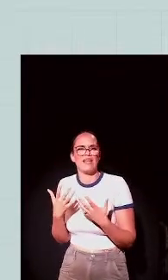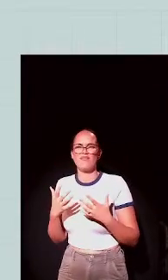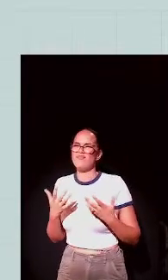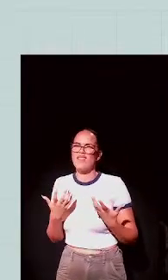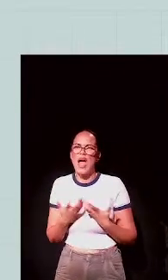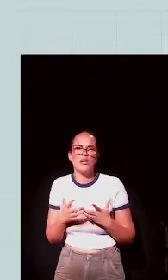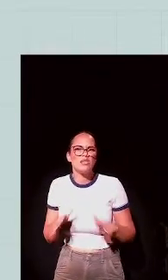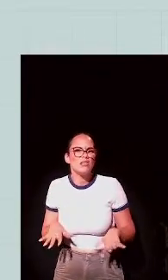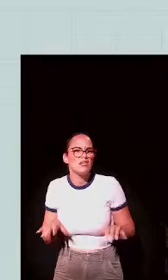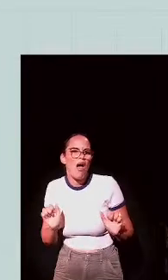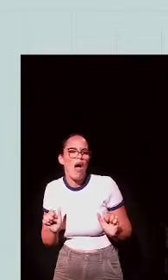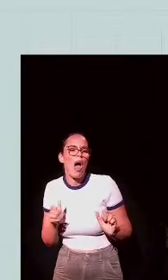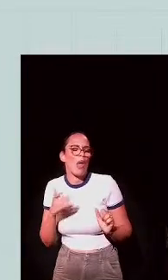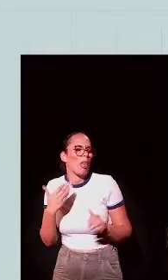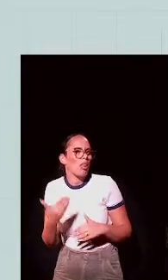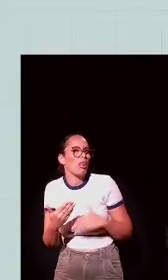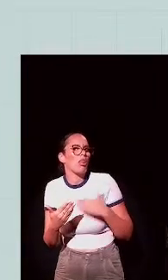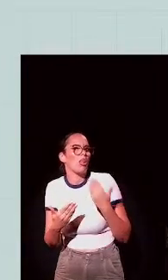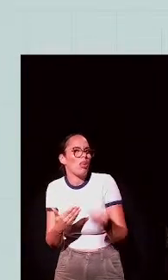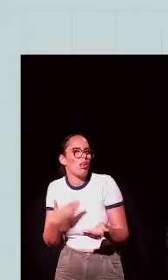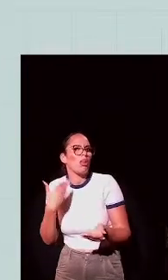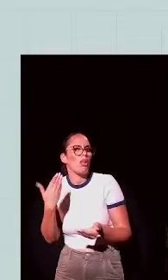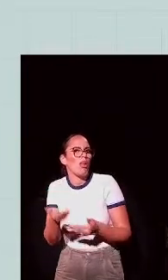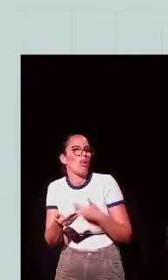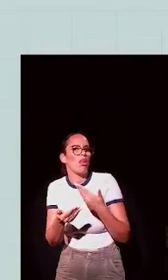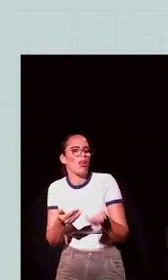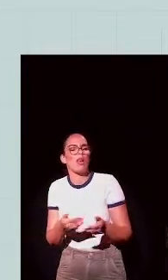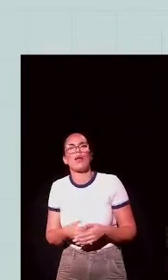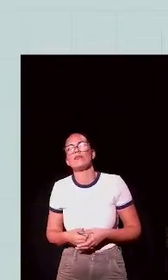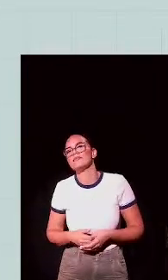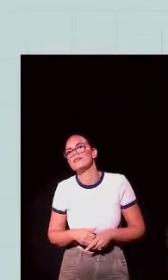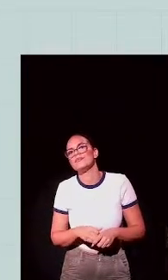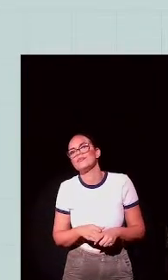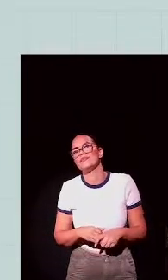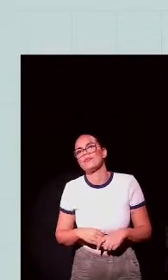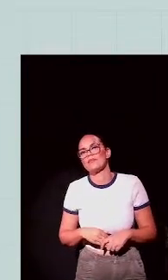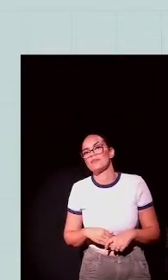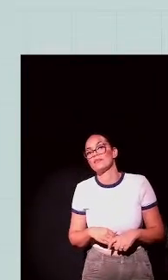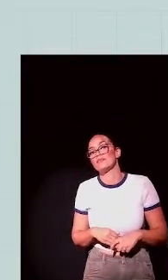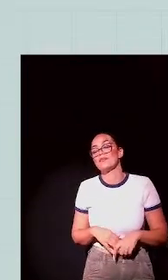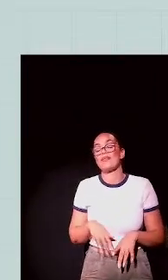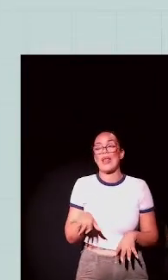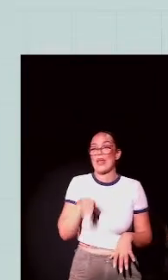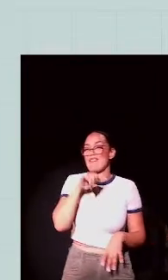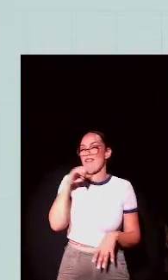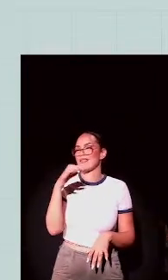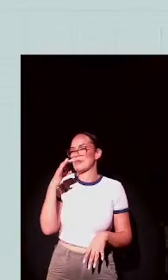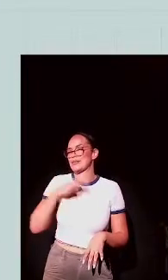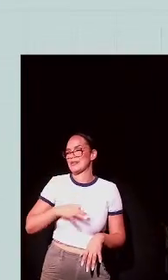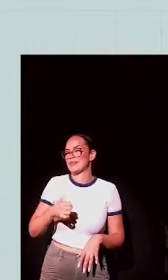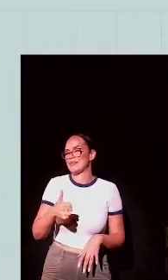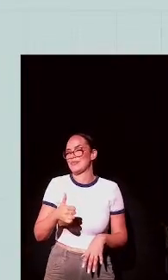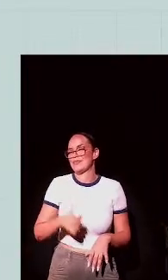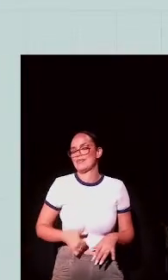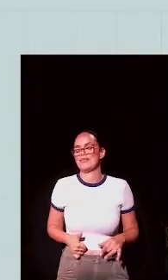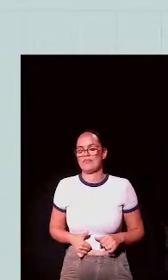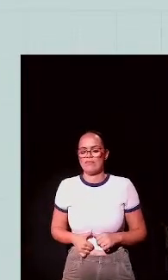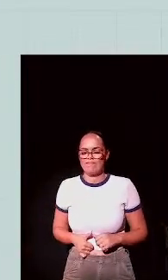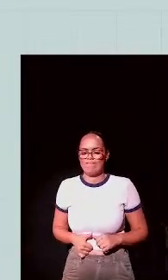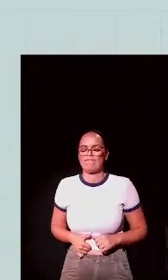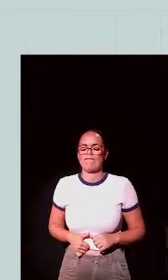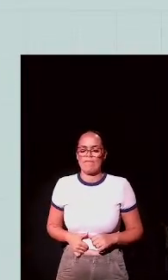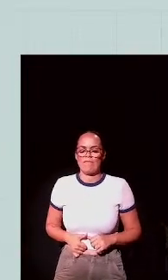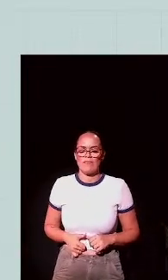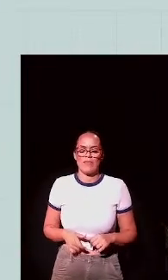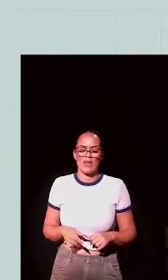for someone, especially with kind of accessibility in mind? Yeah, that's a really nice question. So, I think if I look at what I've had the